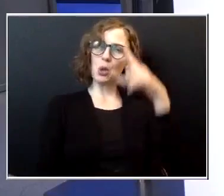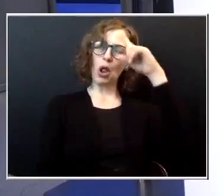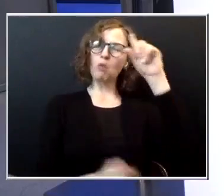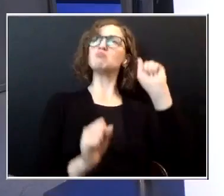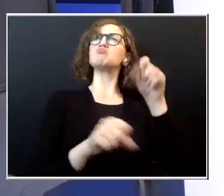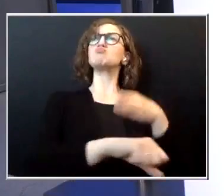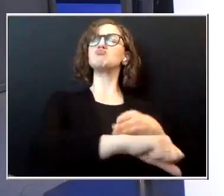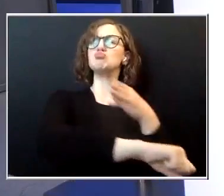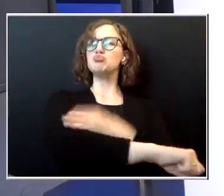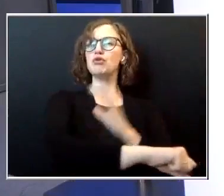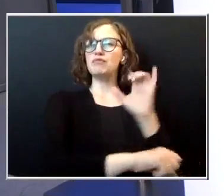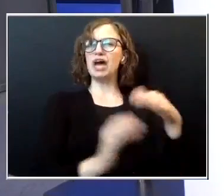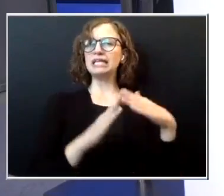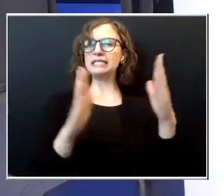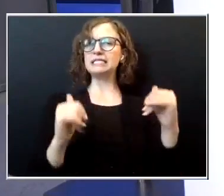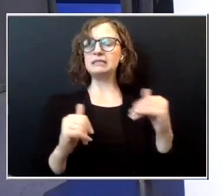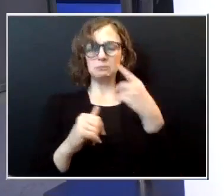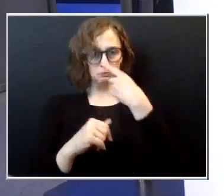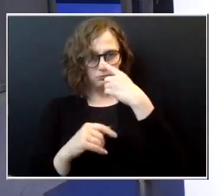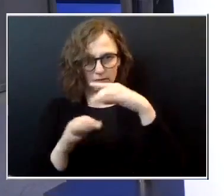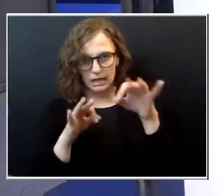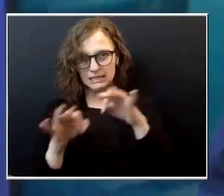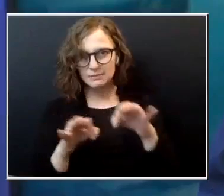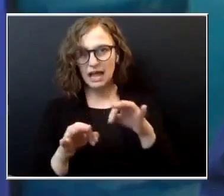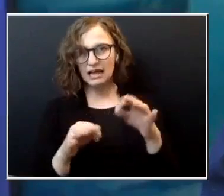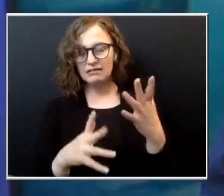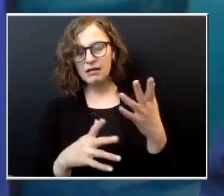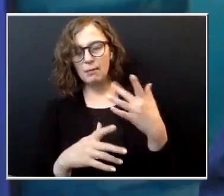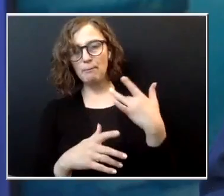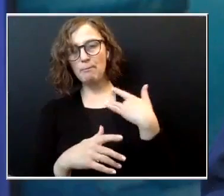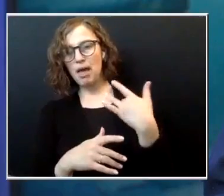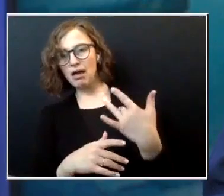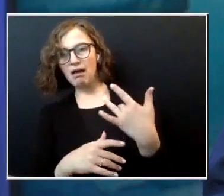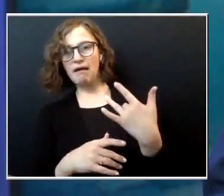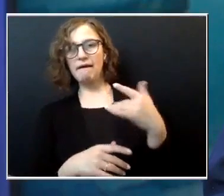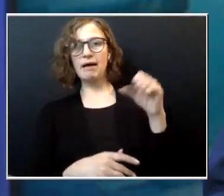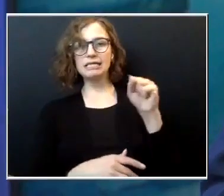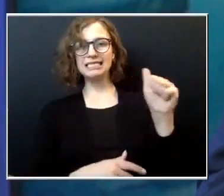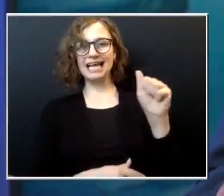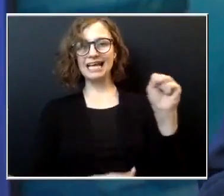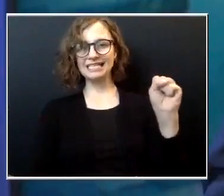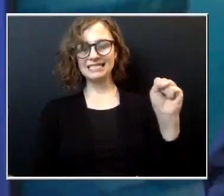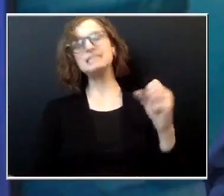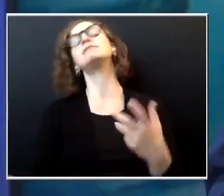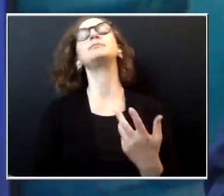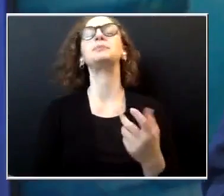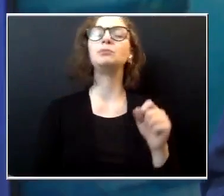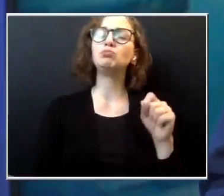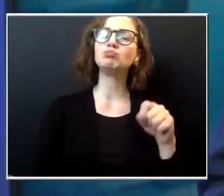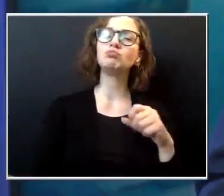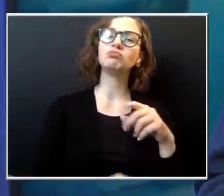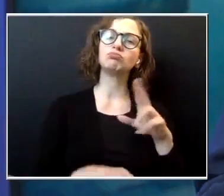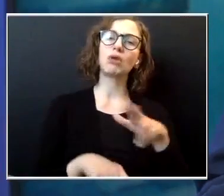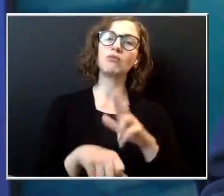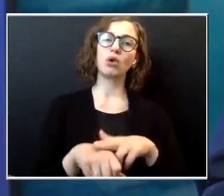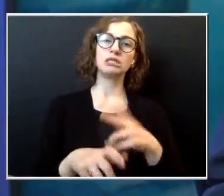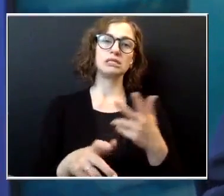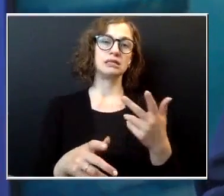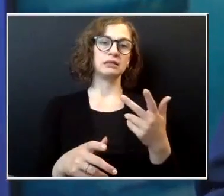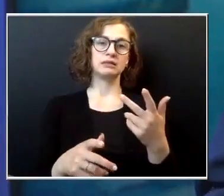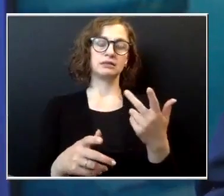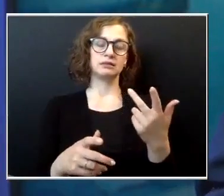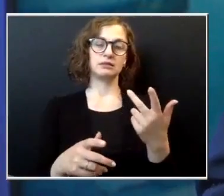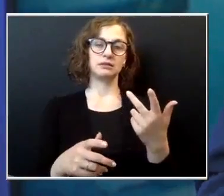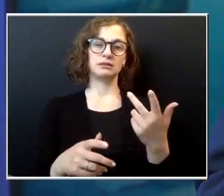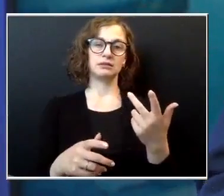typical SAS system works. Sure. So, I mean, of course, as we were describing, you're throwing those sterile the sterile